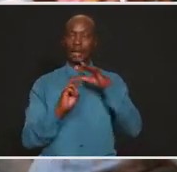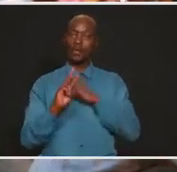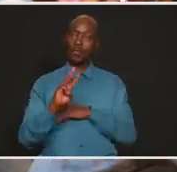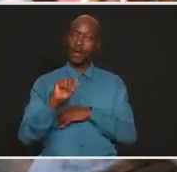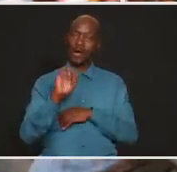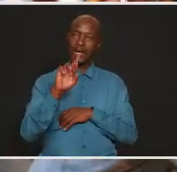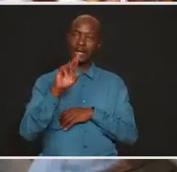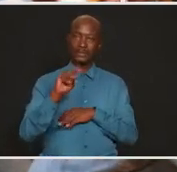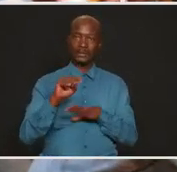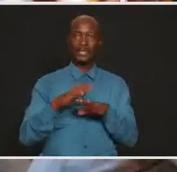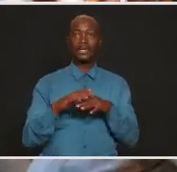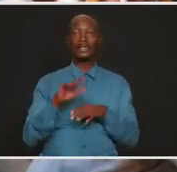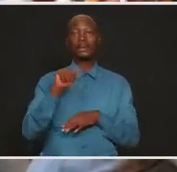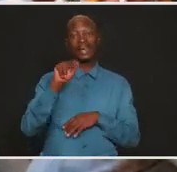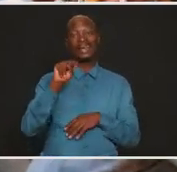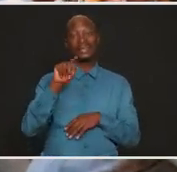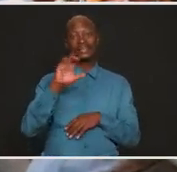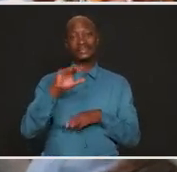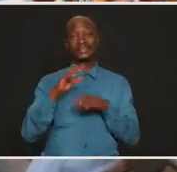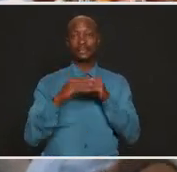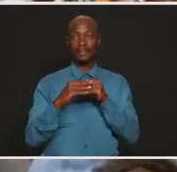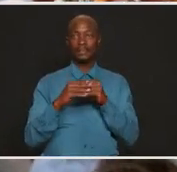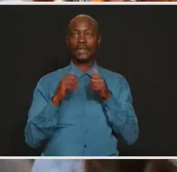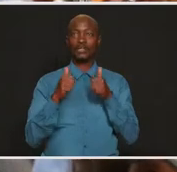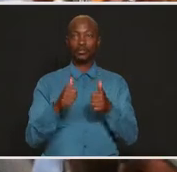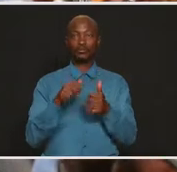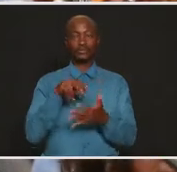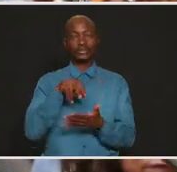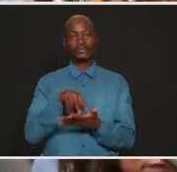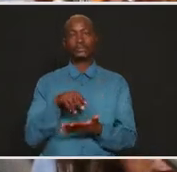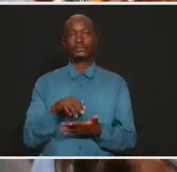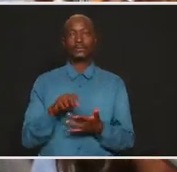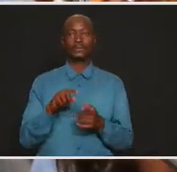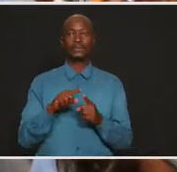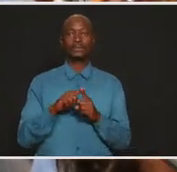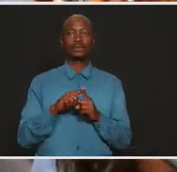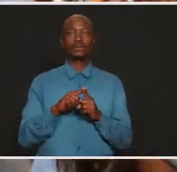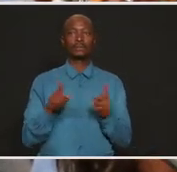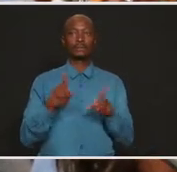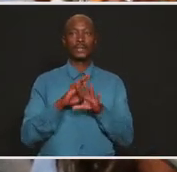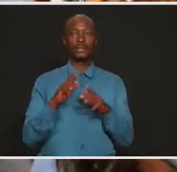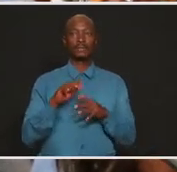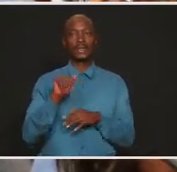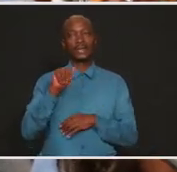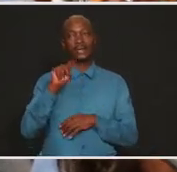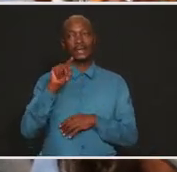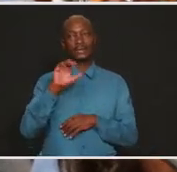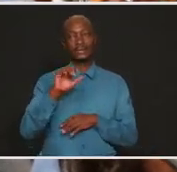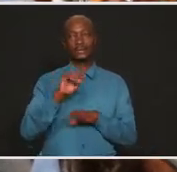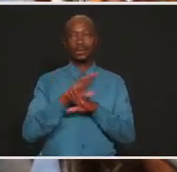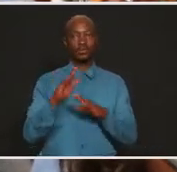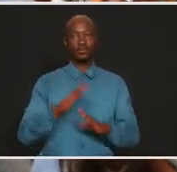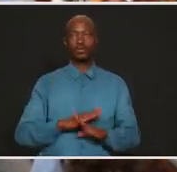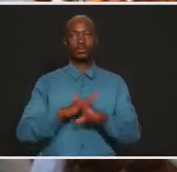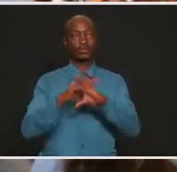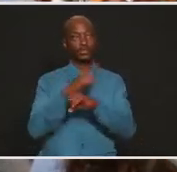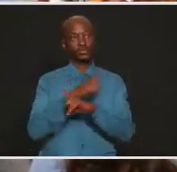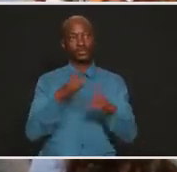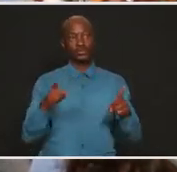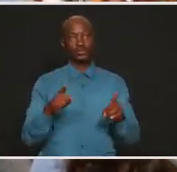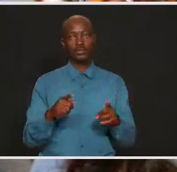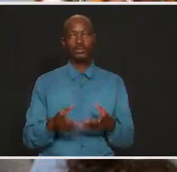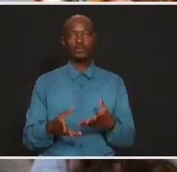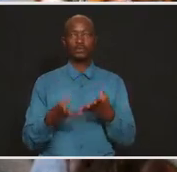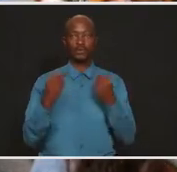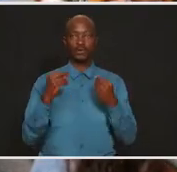and I'm an ANC member in good standing but unfortunately my ANC leadership I will not protect you for